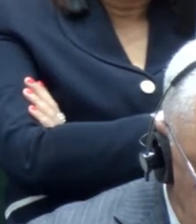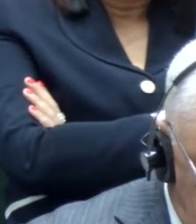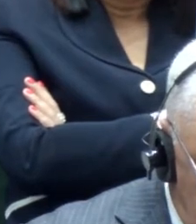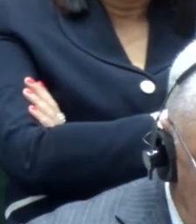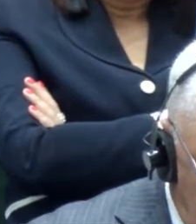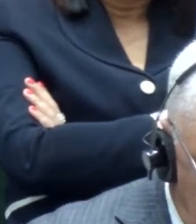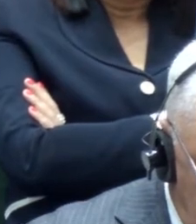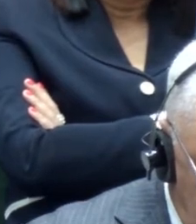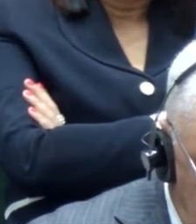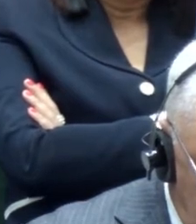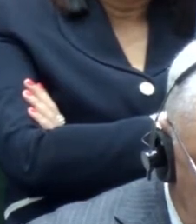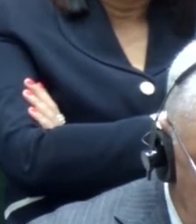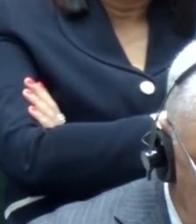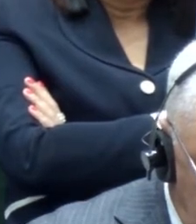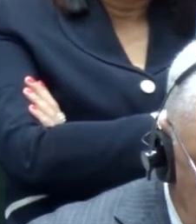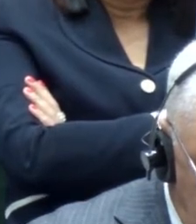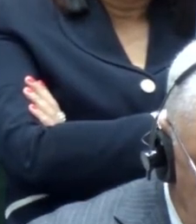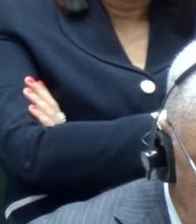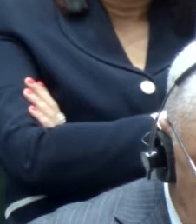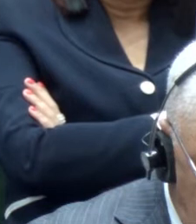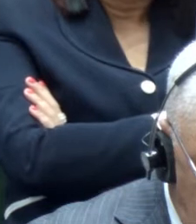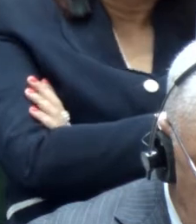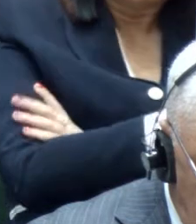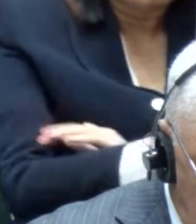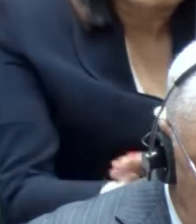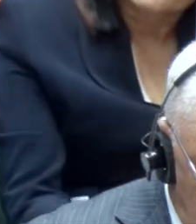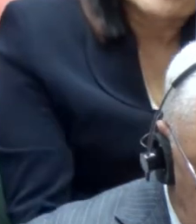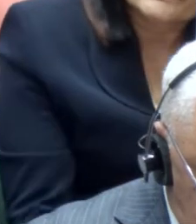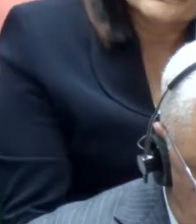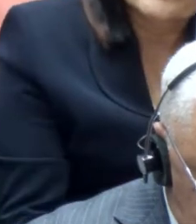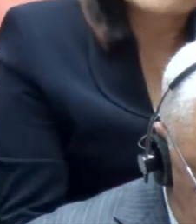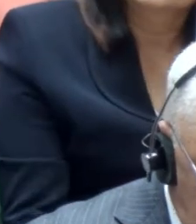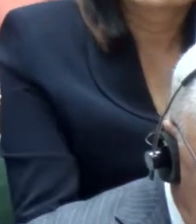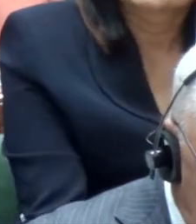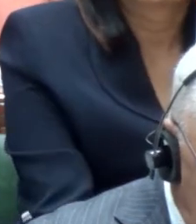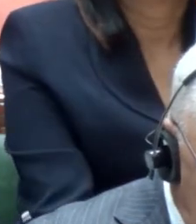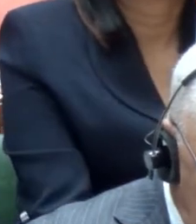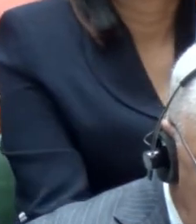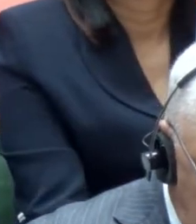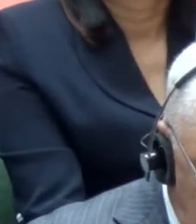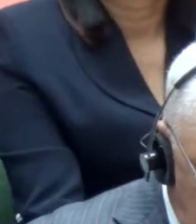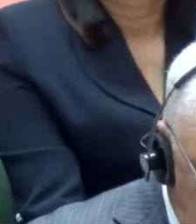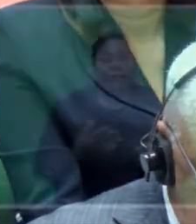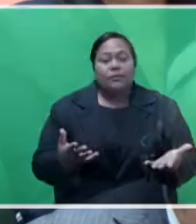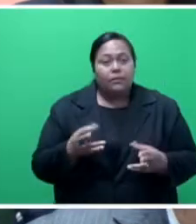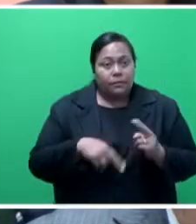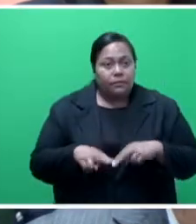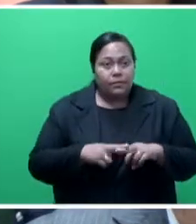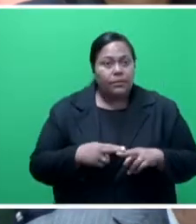in women and grandmothers and mothers from all over Fiji, providing hostel accommodation, and they actually become trained